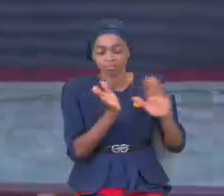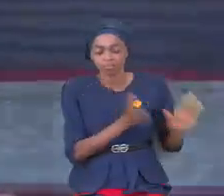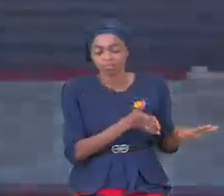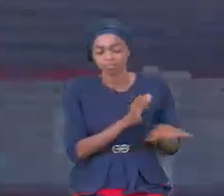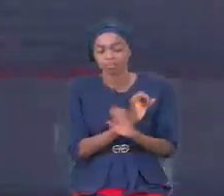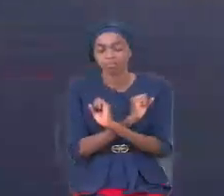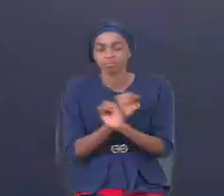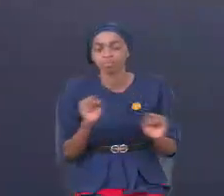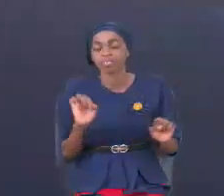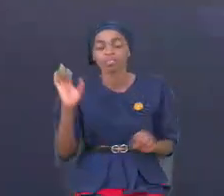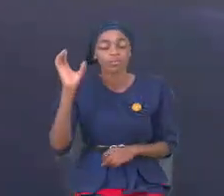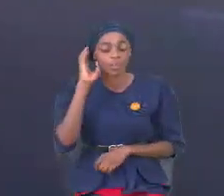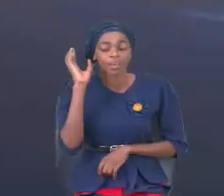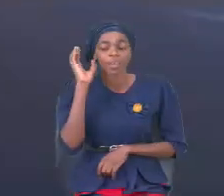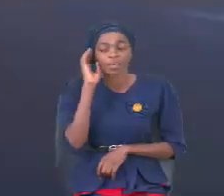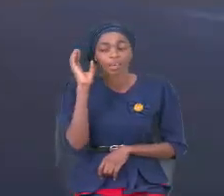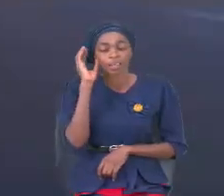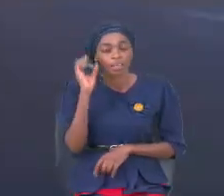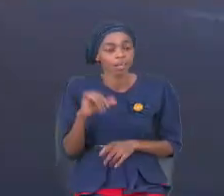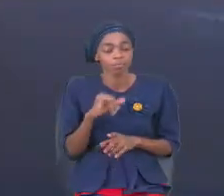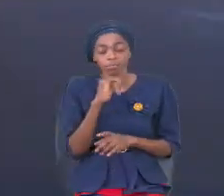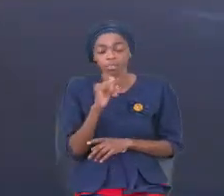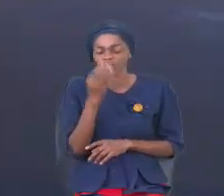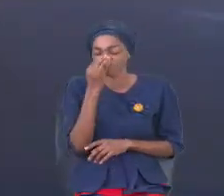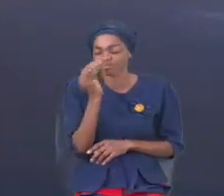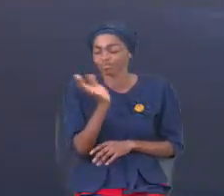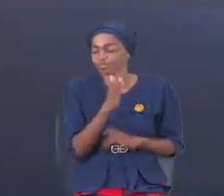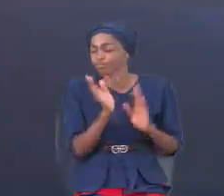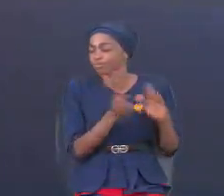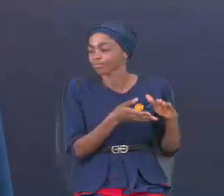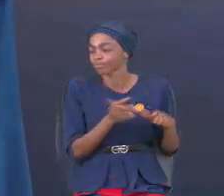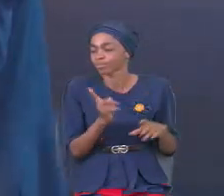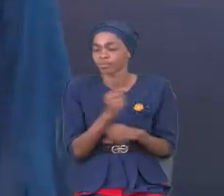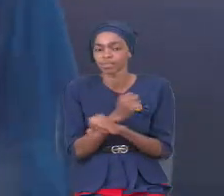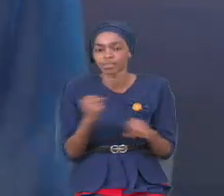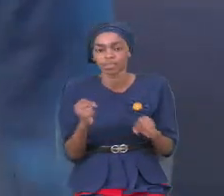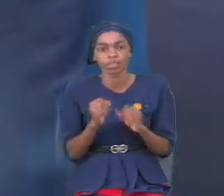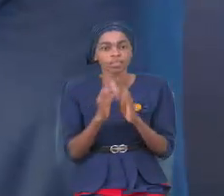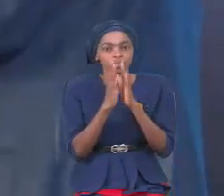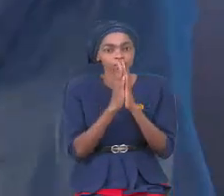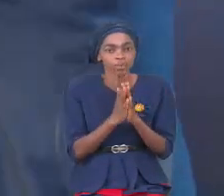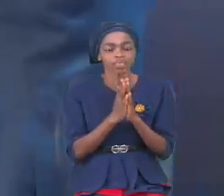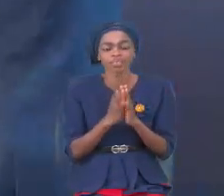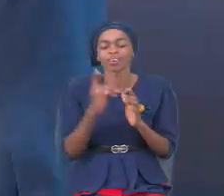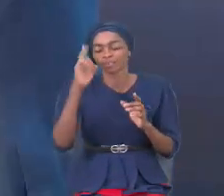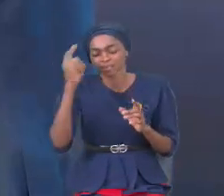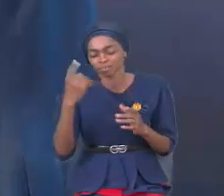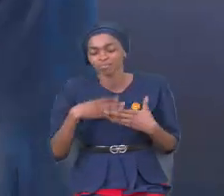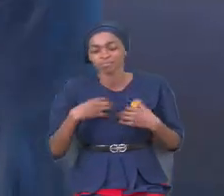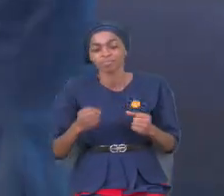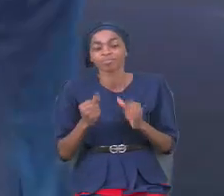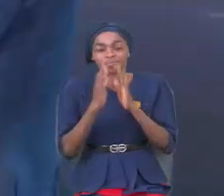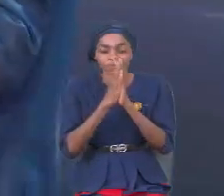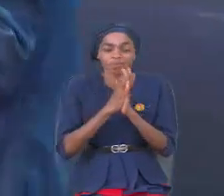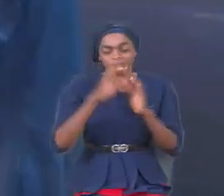he neglects salvation. He prays, he's praying for healing. He prays, he's praying for prosperity. He prays, he's praying for,